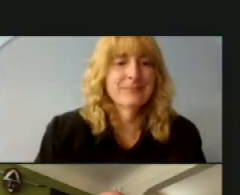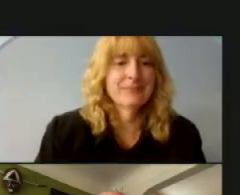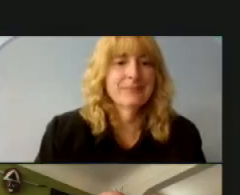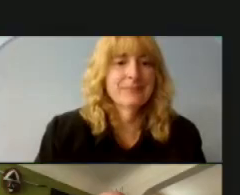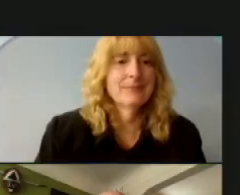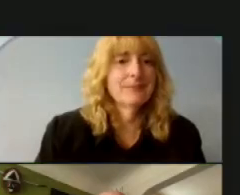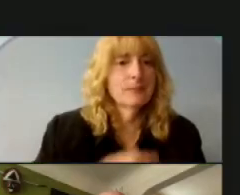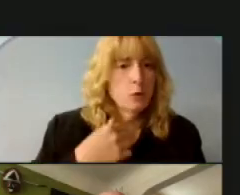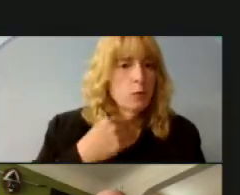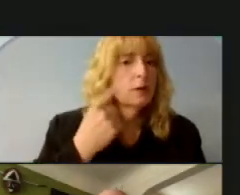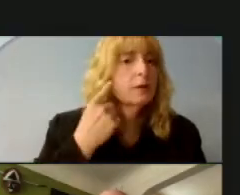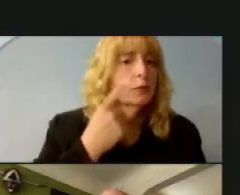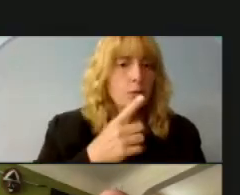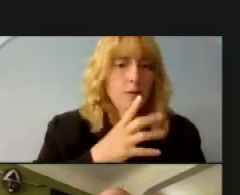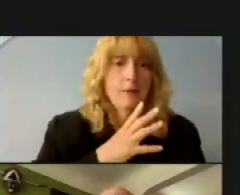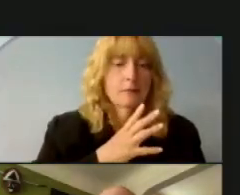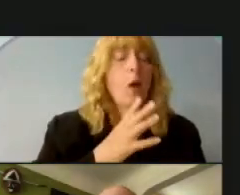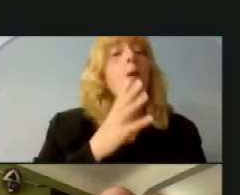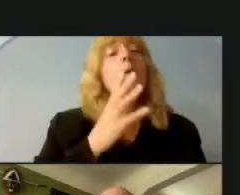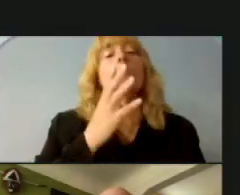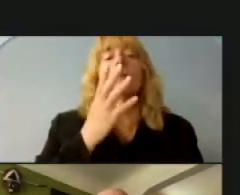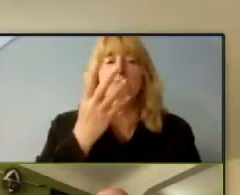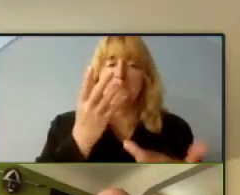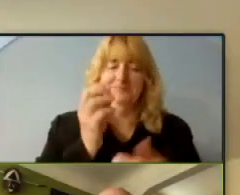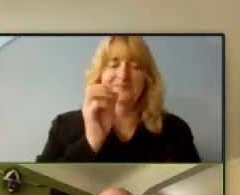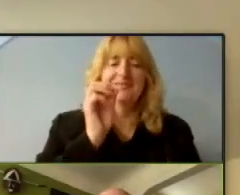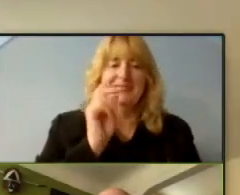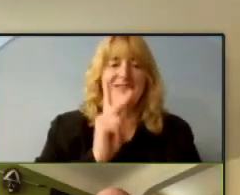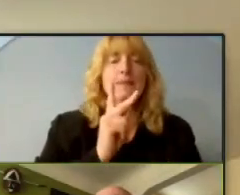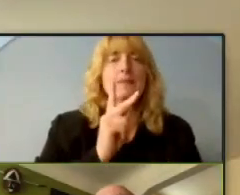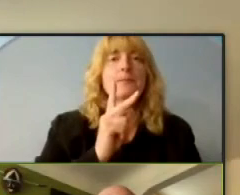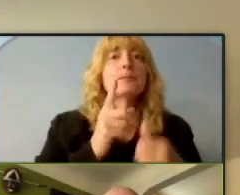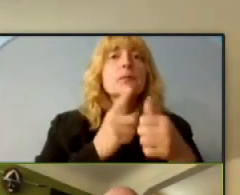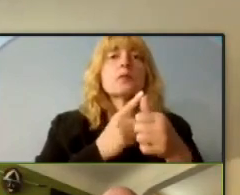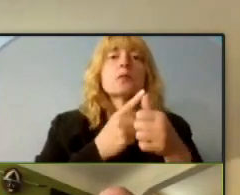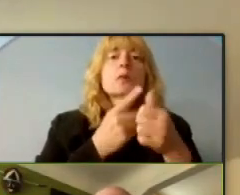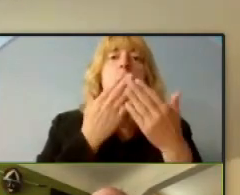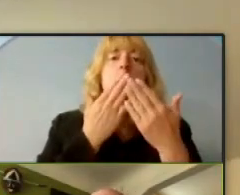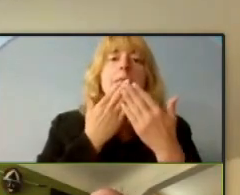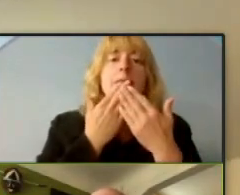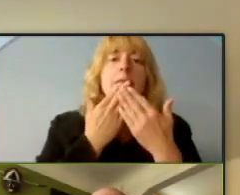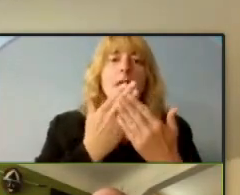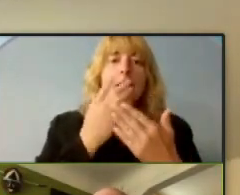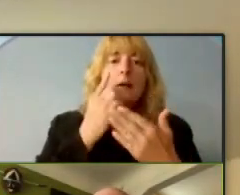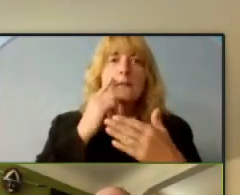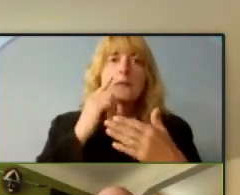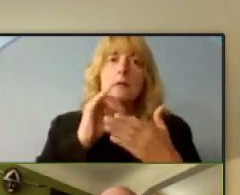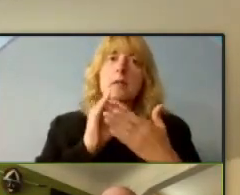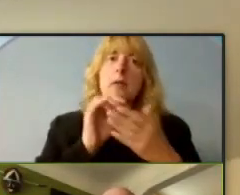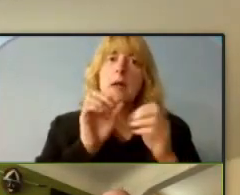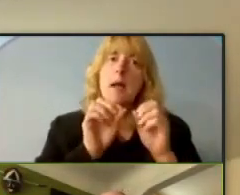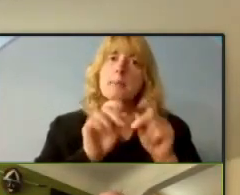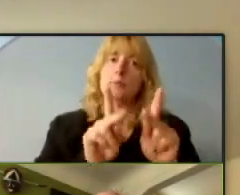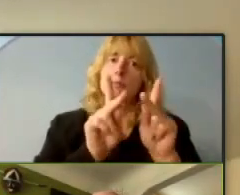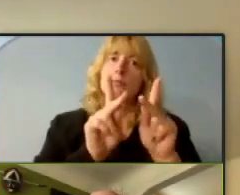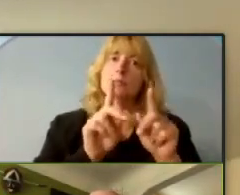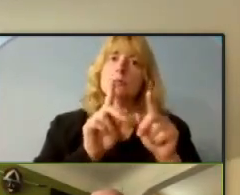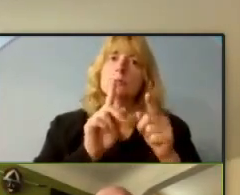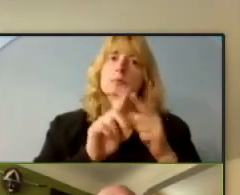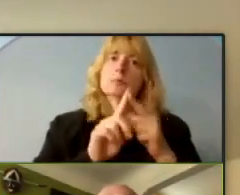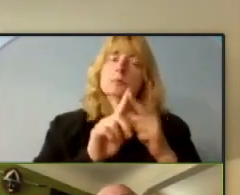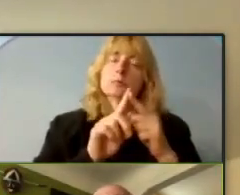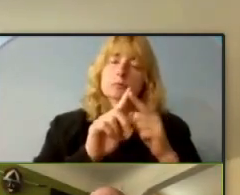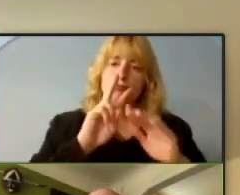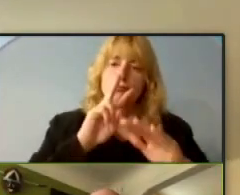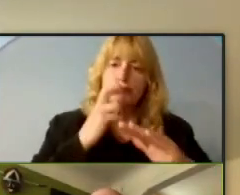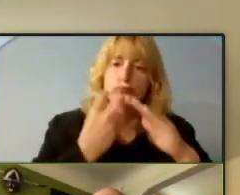we hear you fine. okay then. First of all, thank you for this opportunity to delve ever so briefly on a major theme